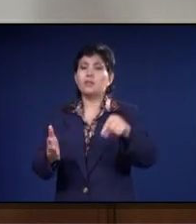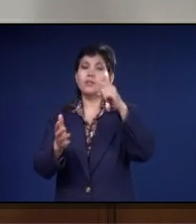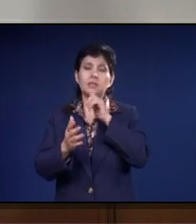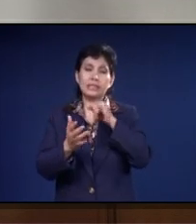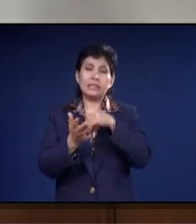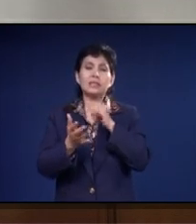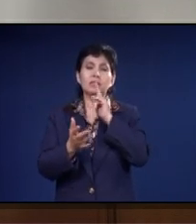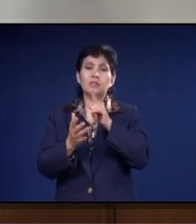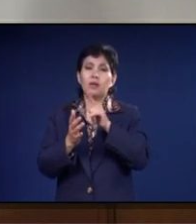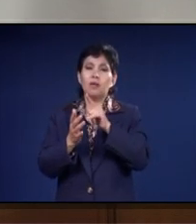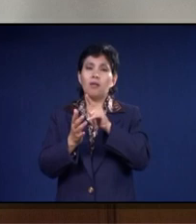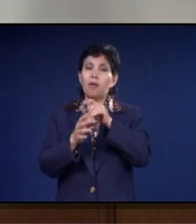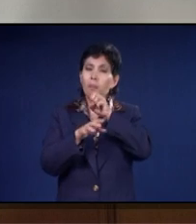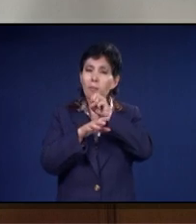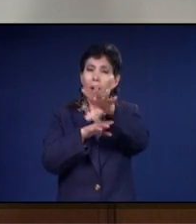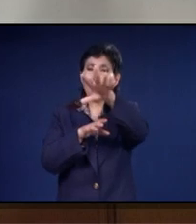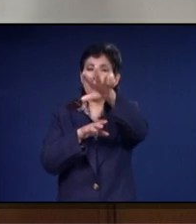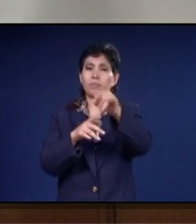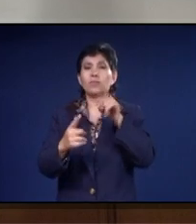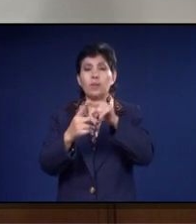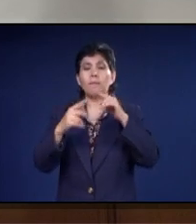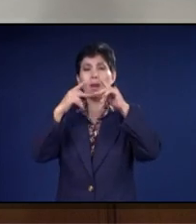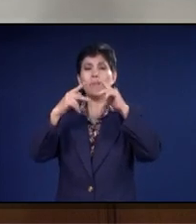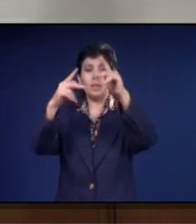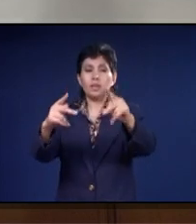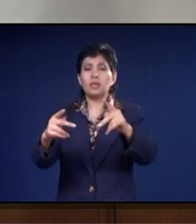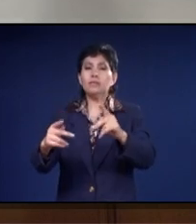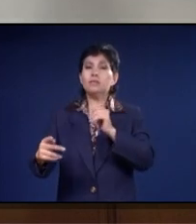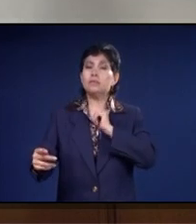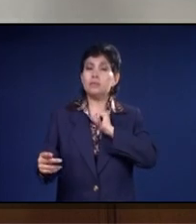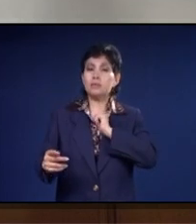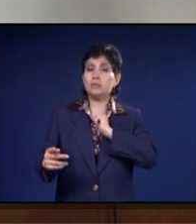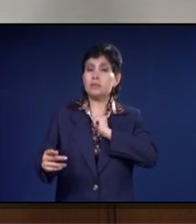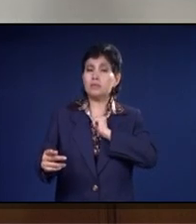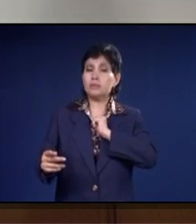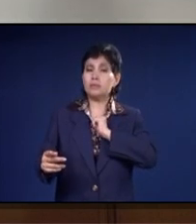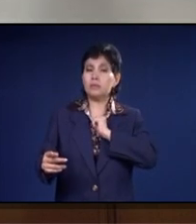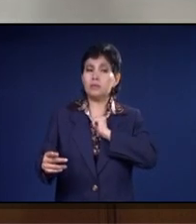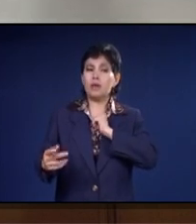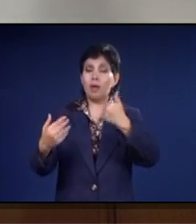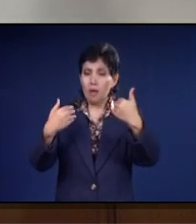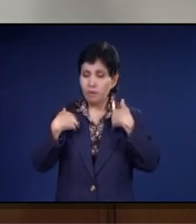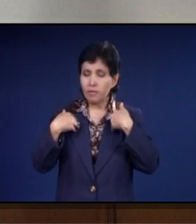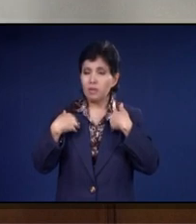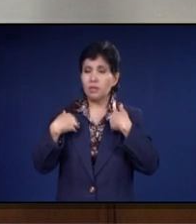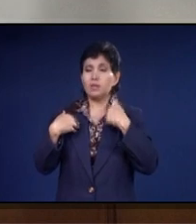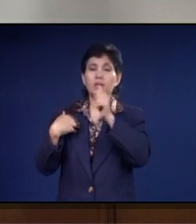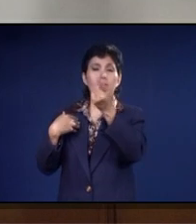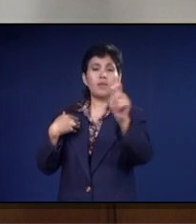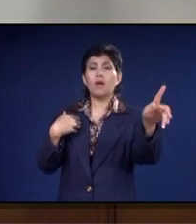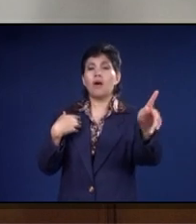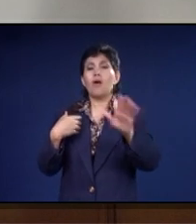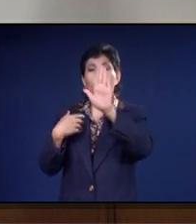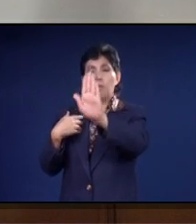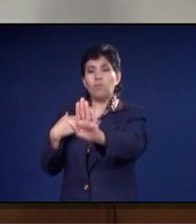it's actually a reflection of the public, because the public themselves, they are actually having their own families. So having